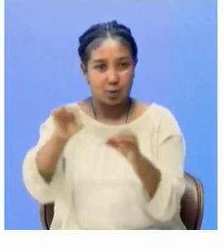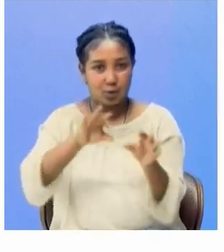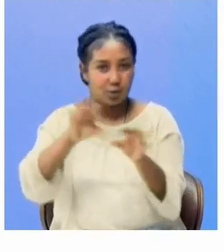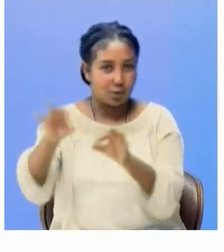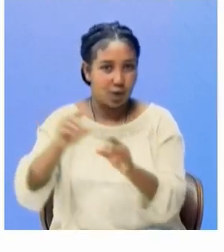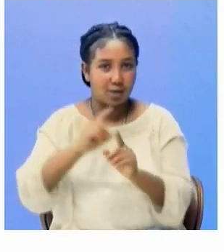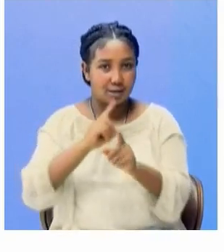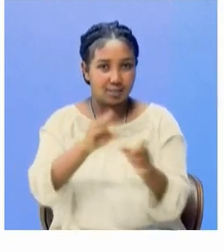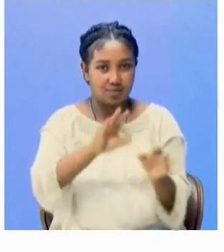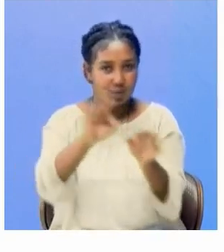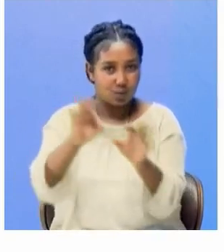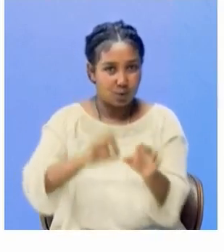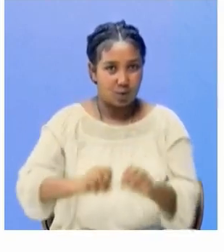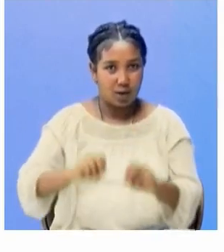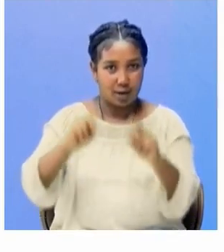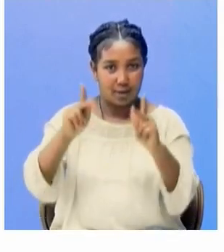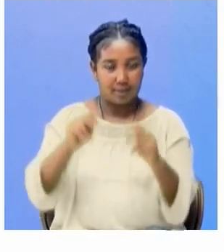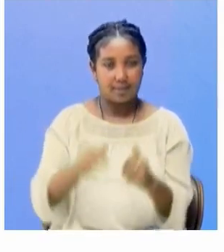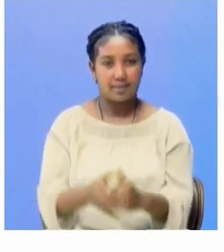the answer.